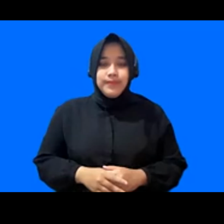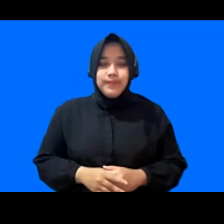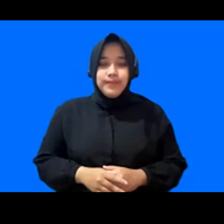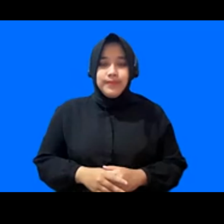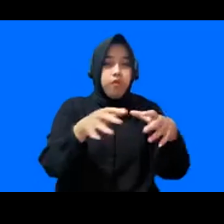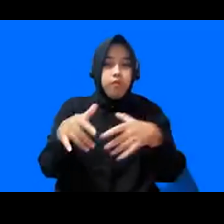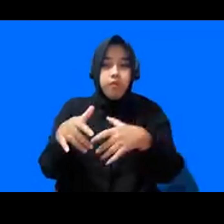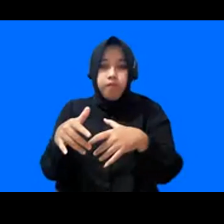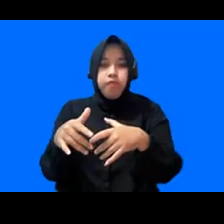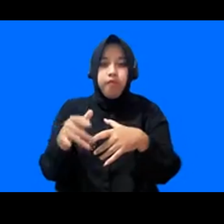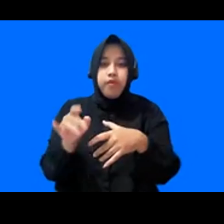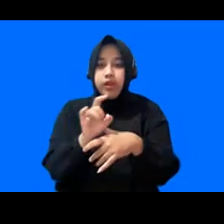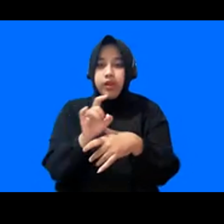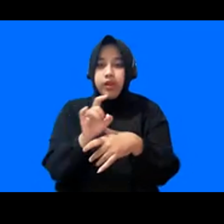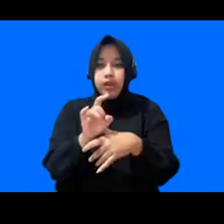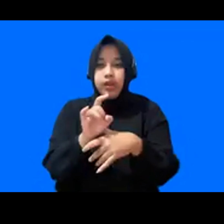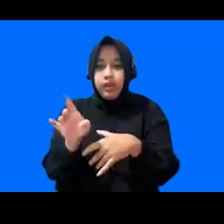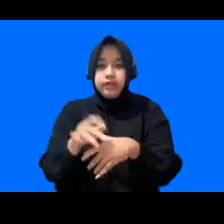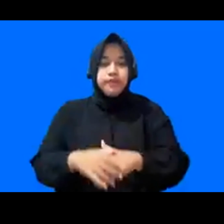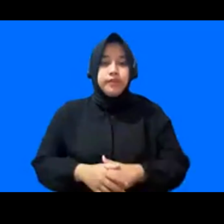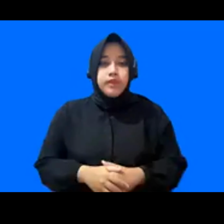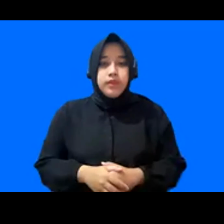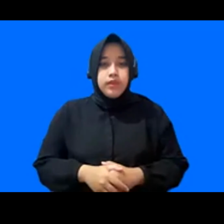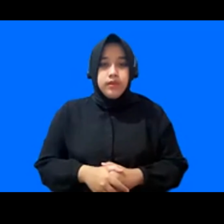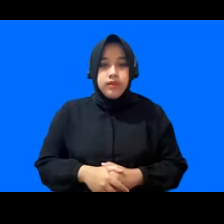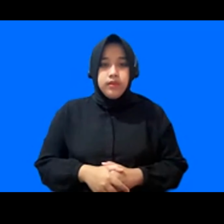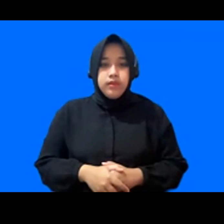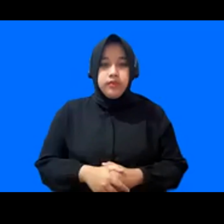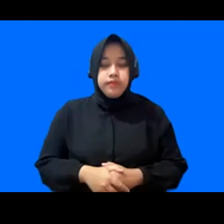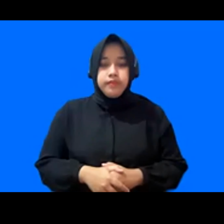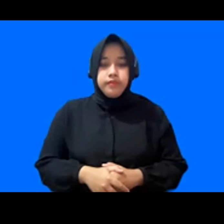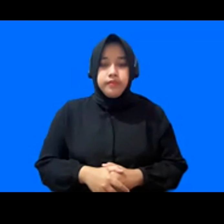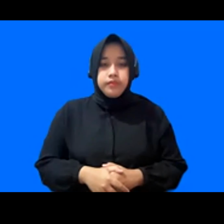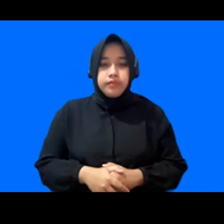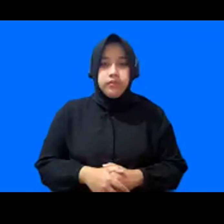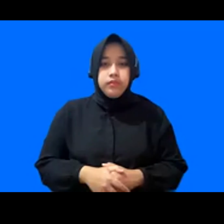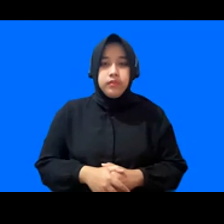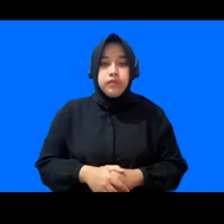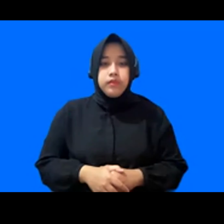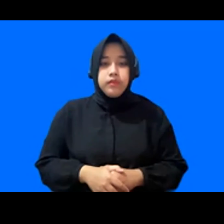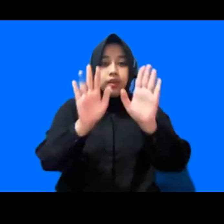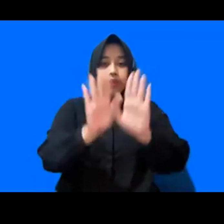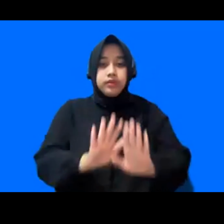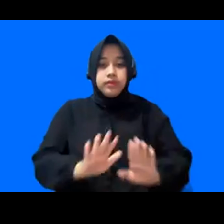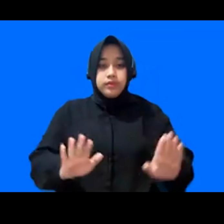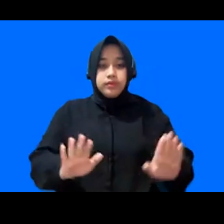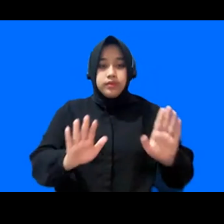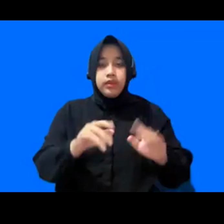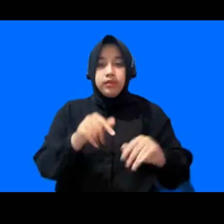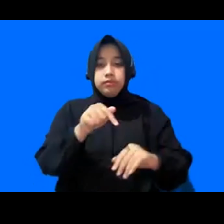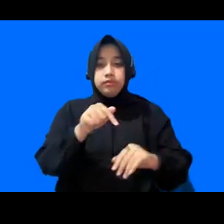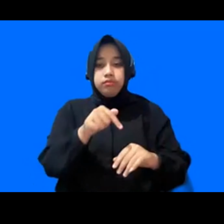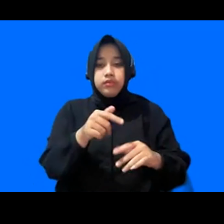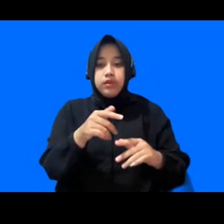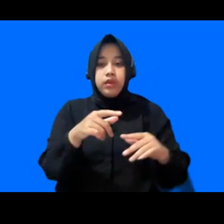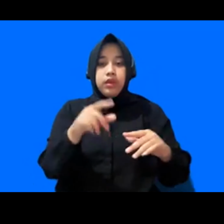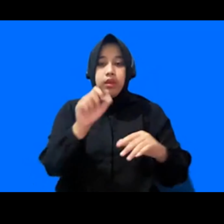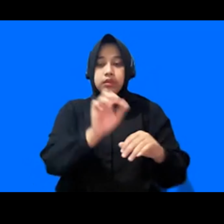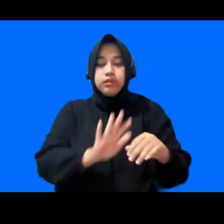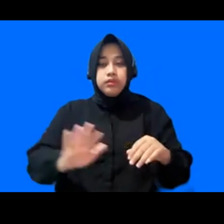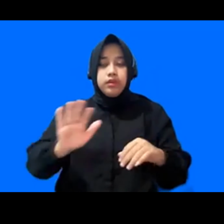shaped the ASEAN-Australia Smart Cities Trust Fund JESI strategy, which adopts a twin-track approach to achieve targets on